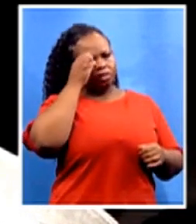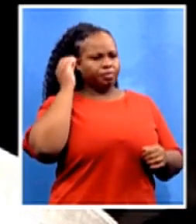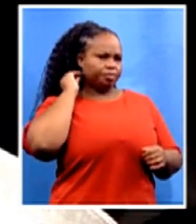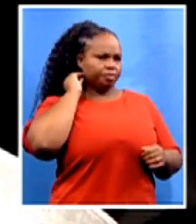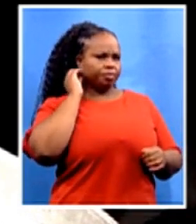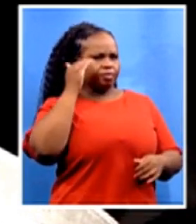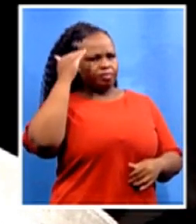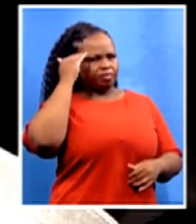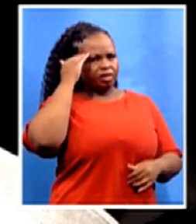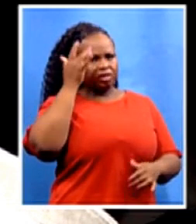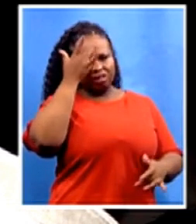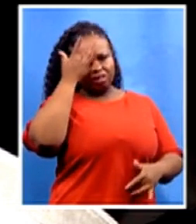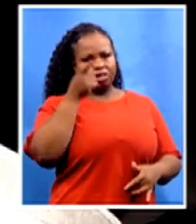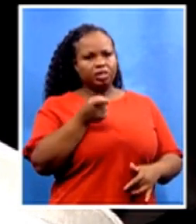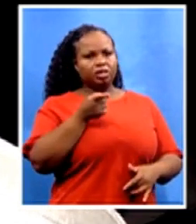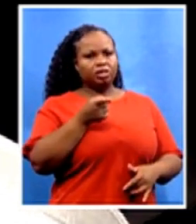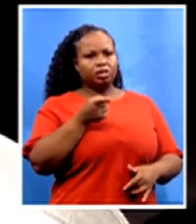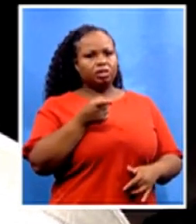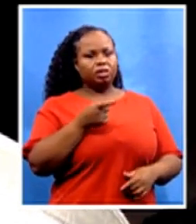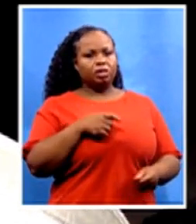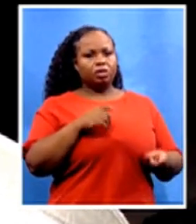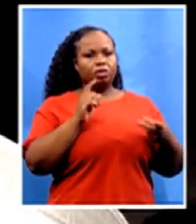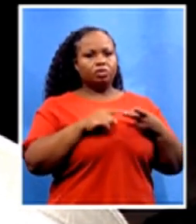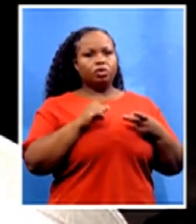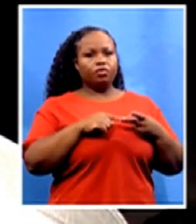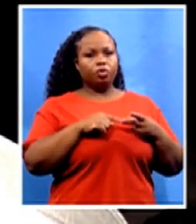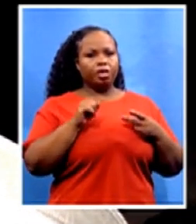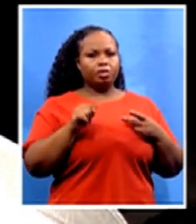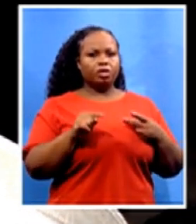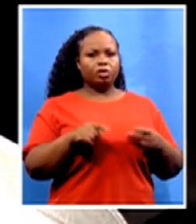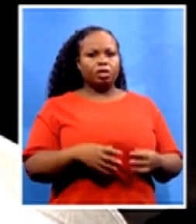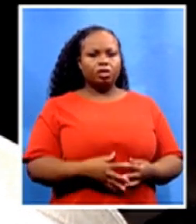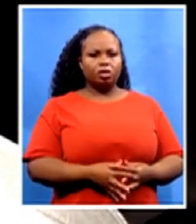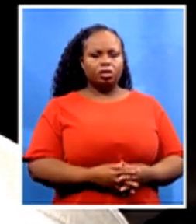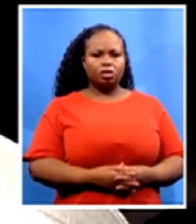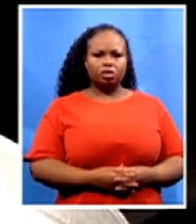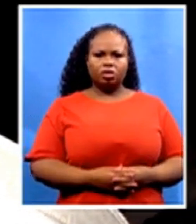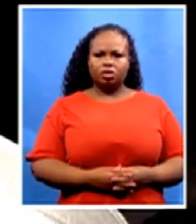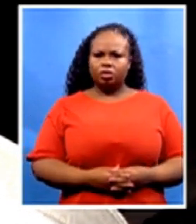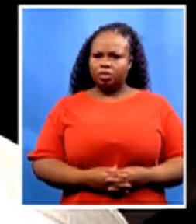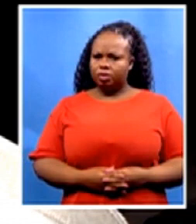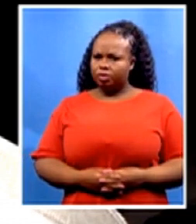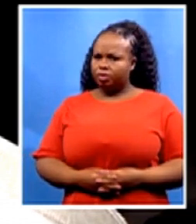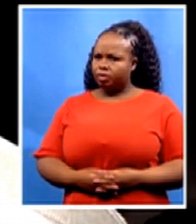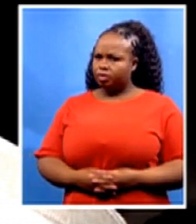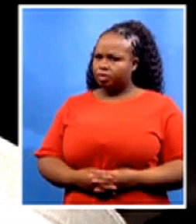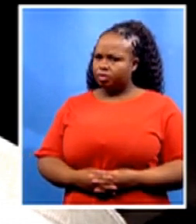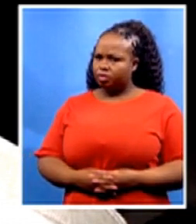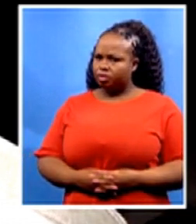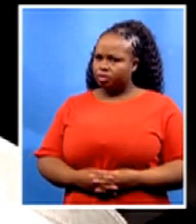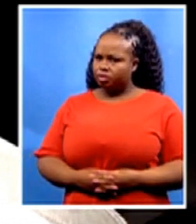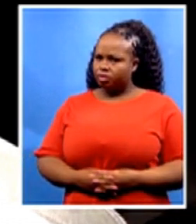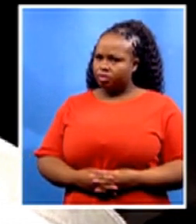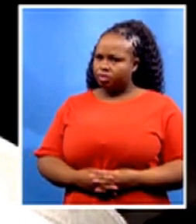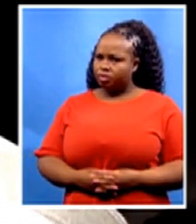just talk to us more about that. I think it's worrying that ever since the